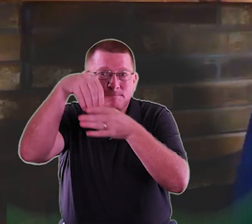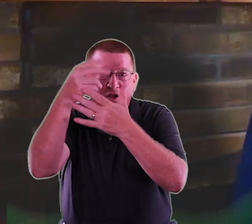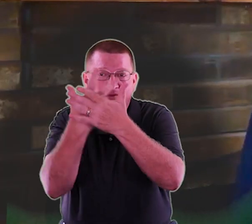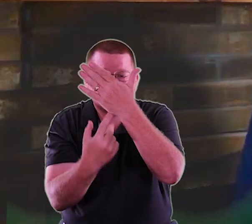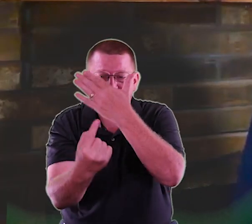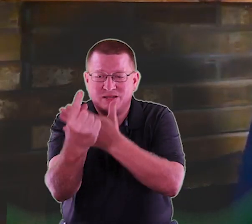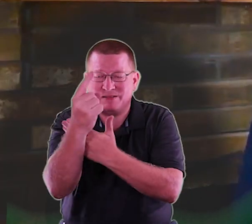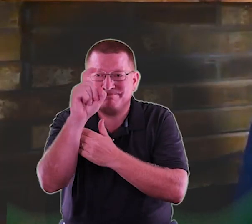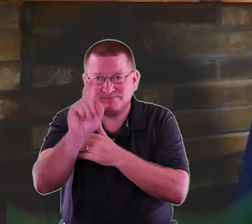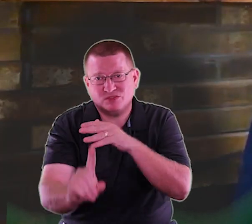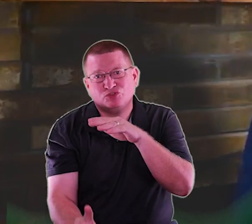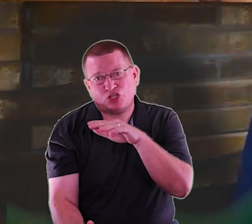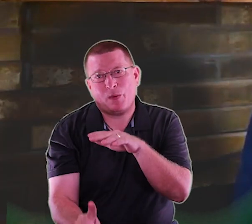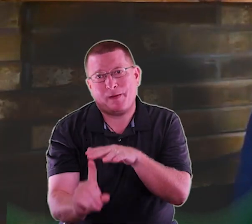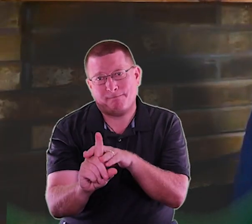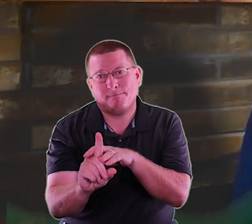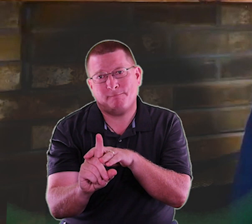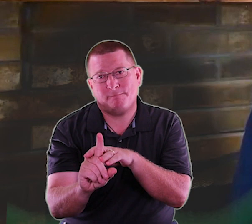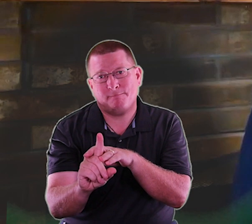up.